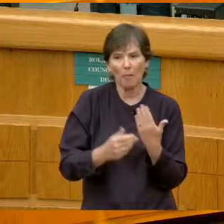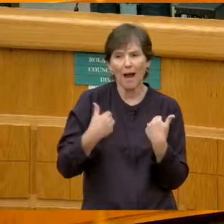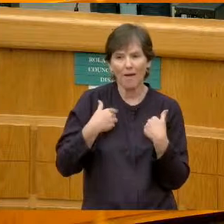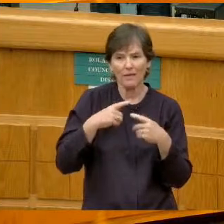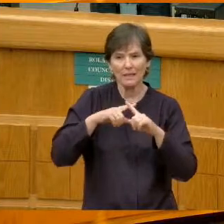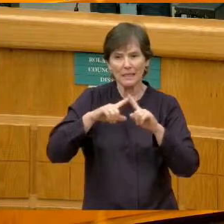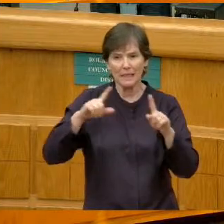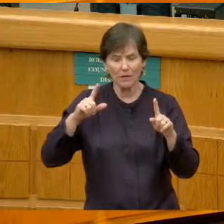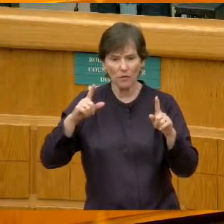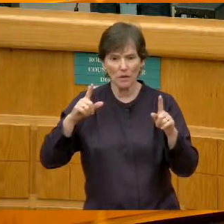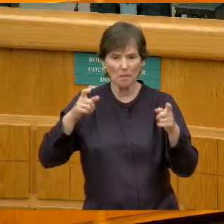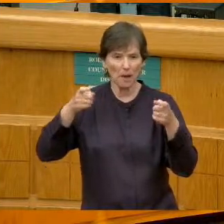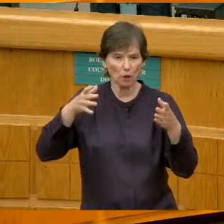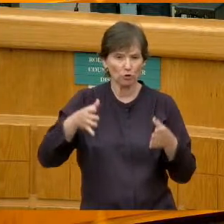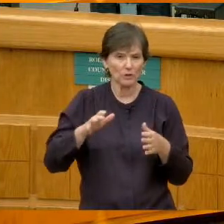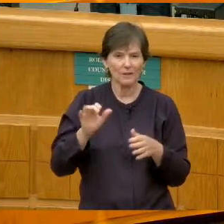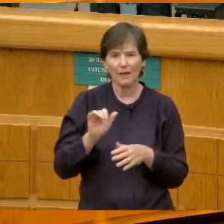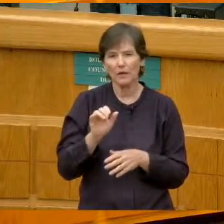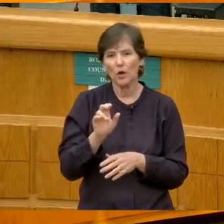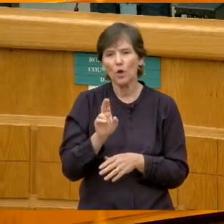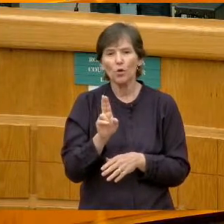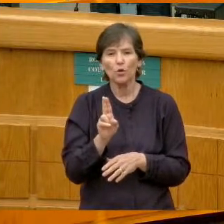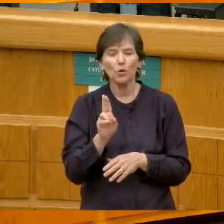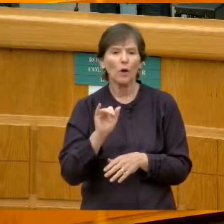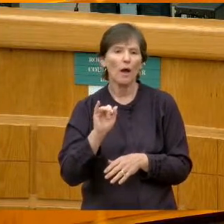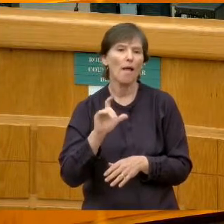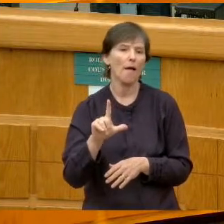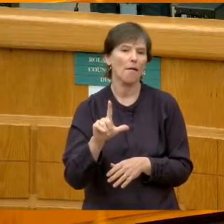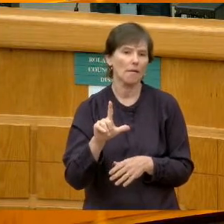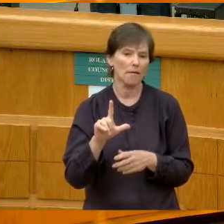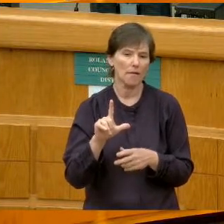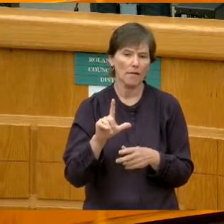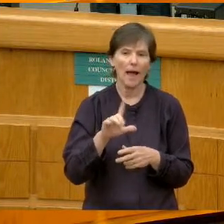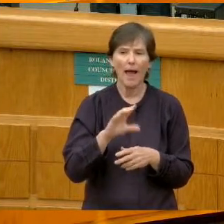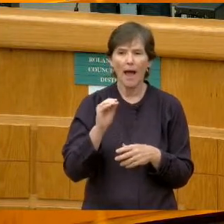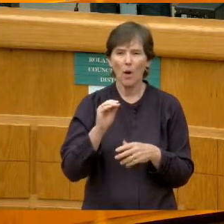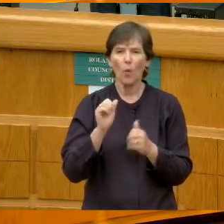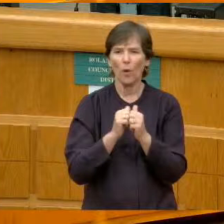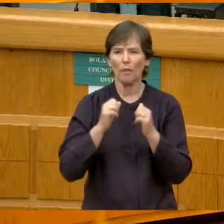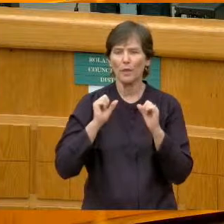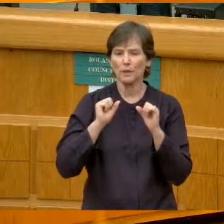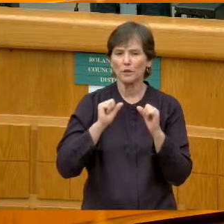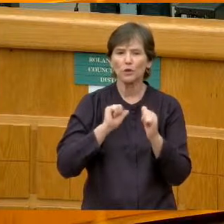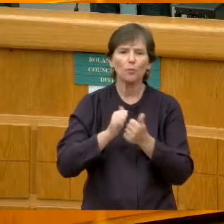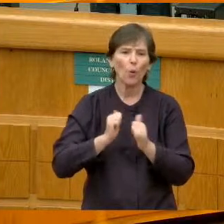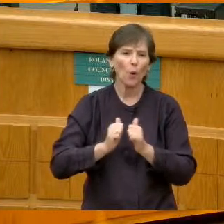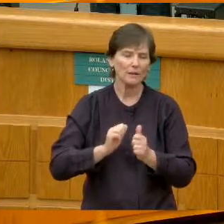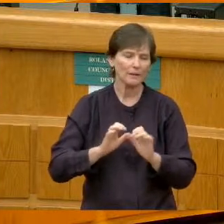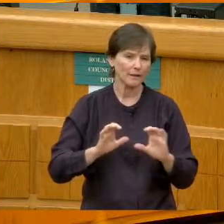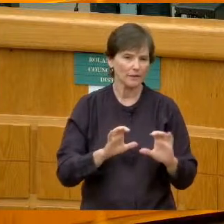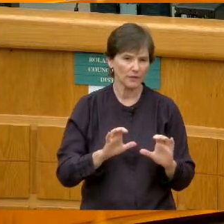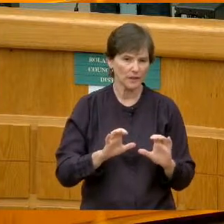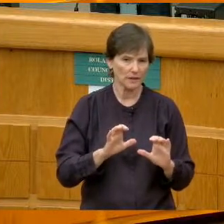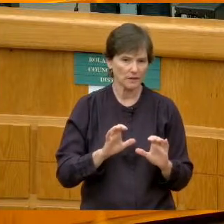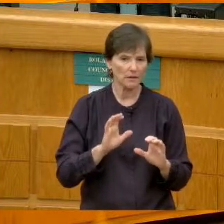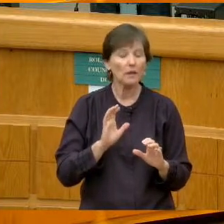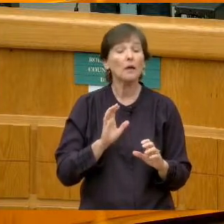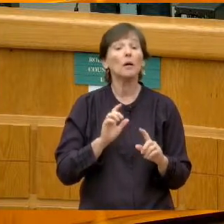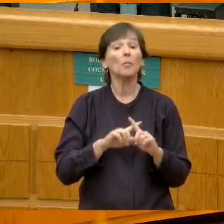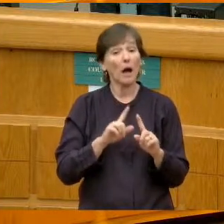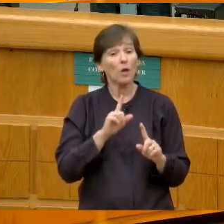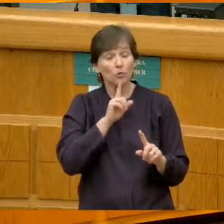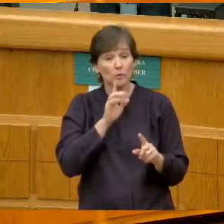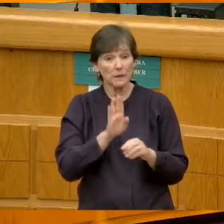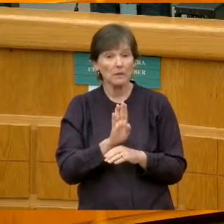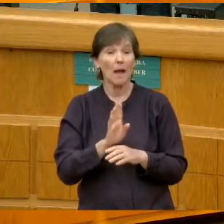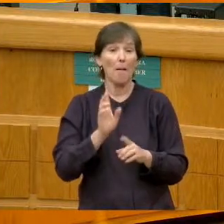bodies like the ULI, as an example, with sporting activities. So it applies to school instruction, and